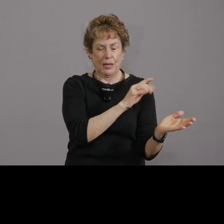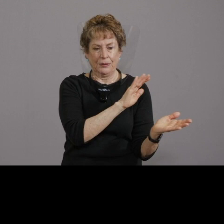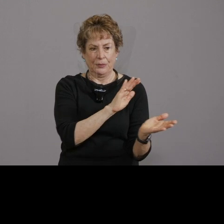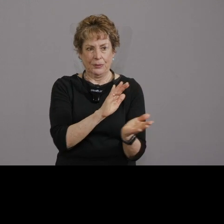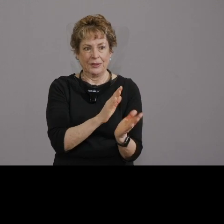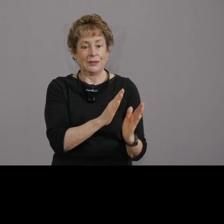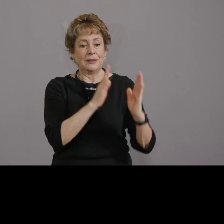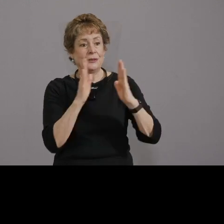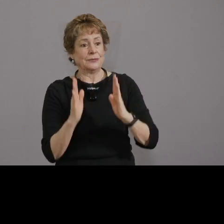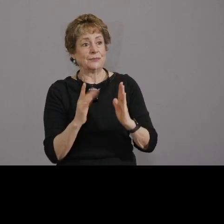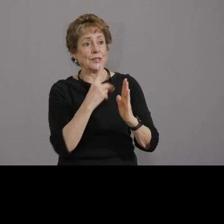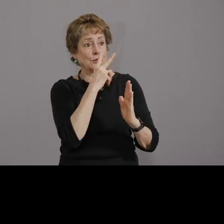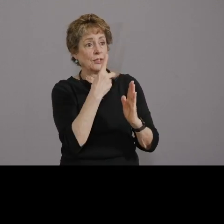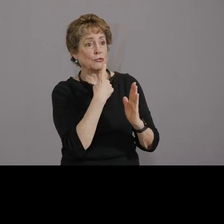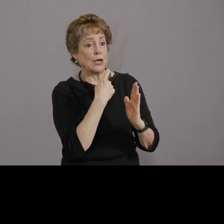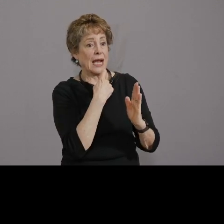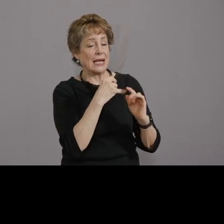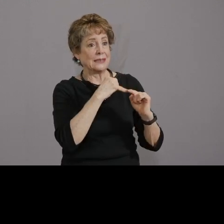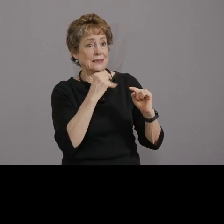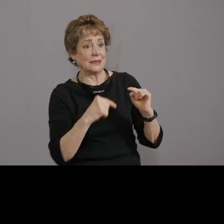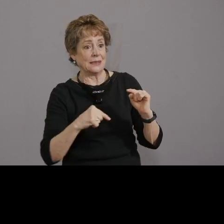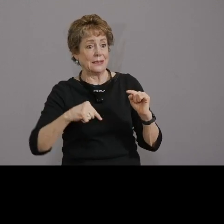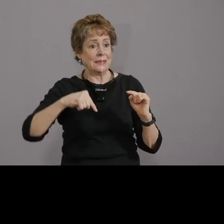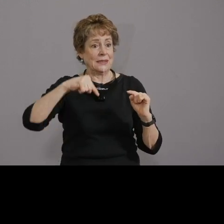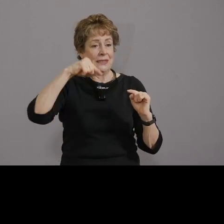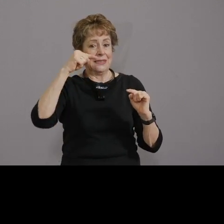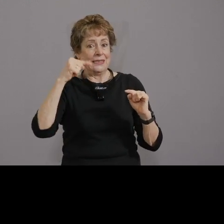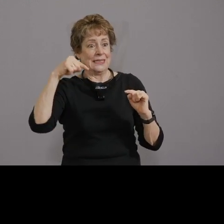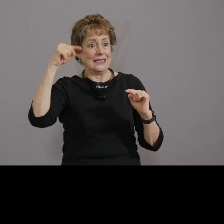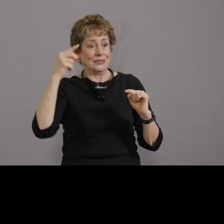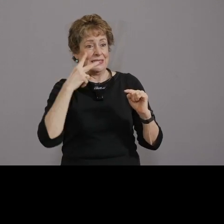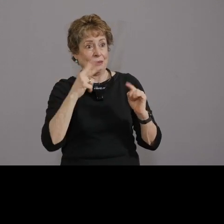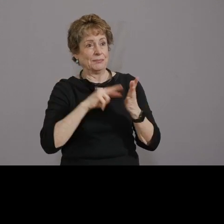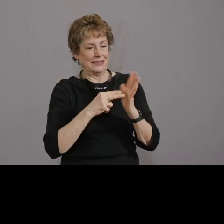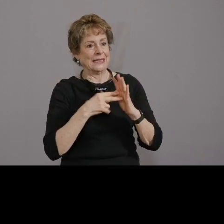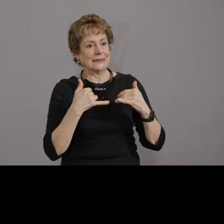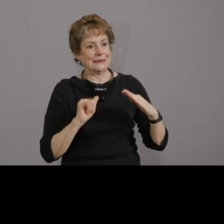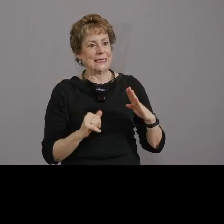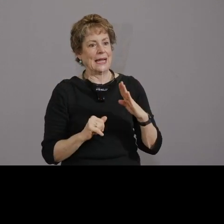red on the epi curve and have not changed.